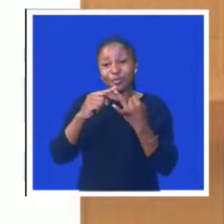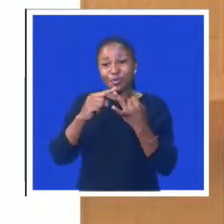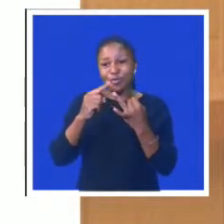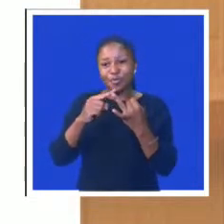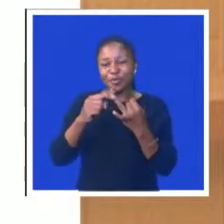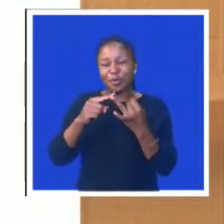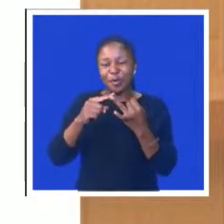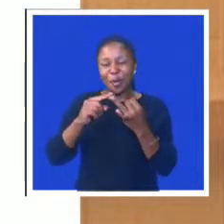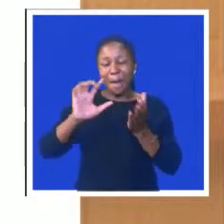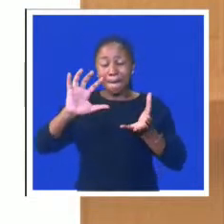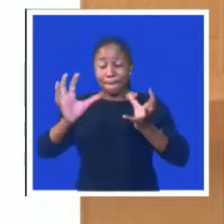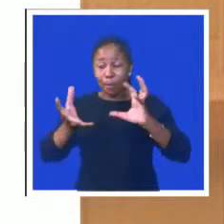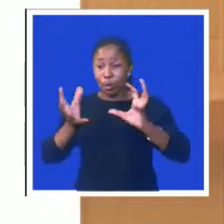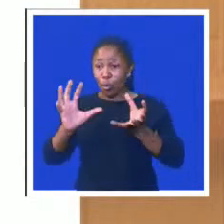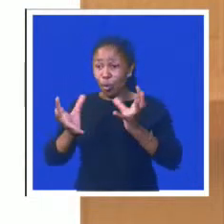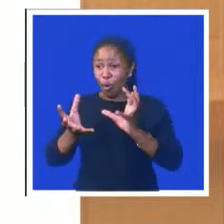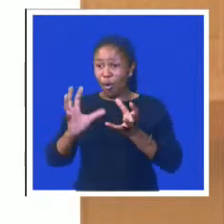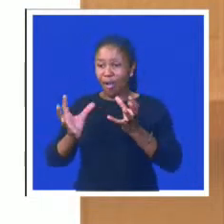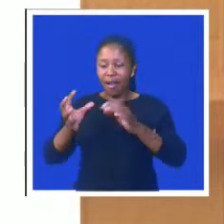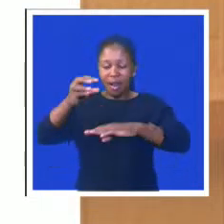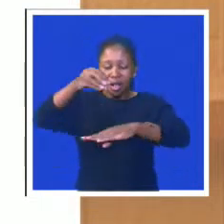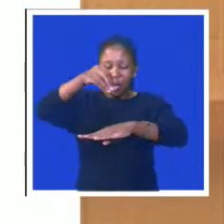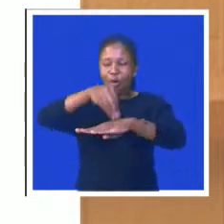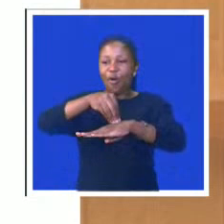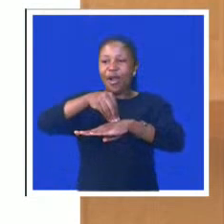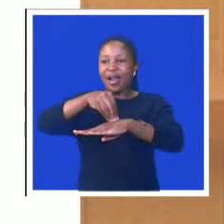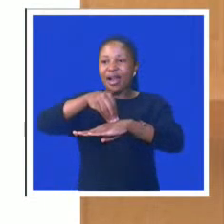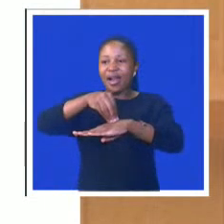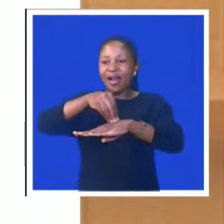on the box.